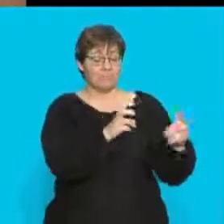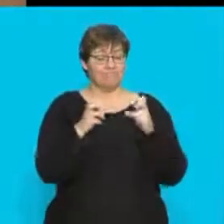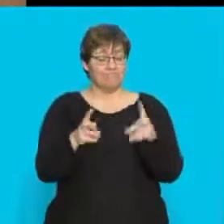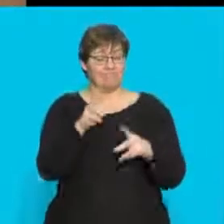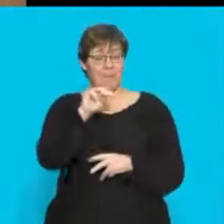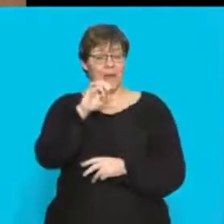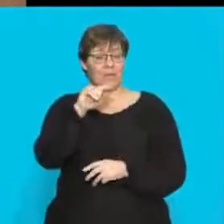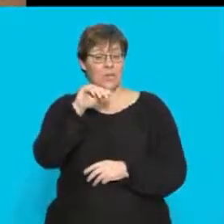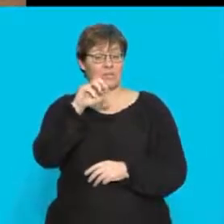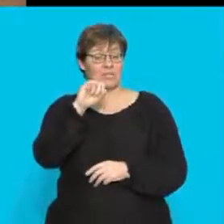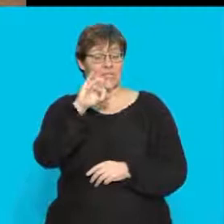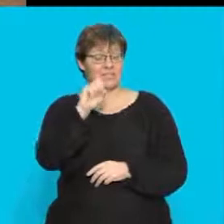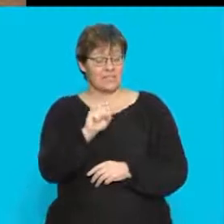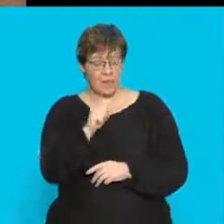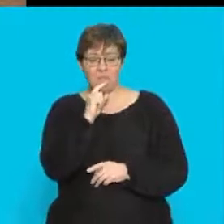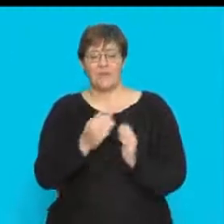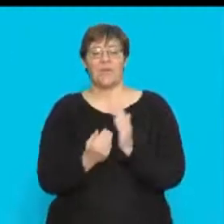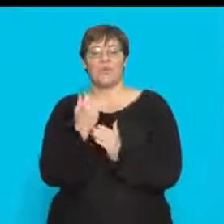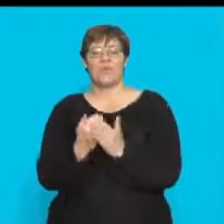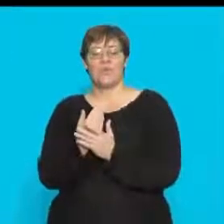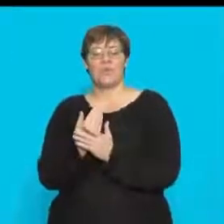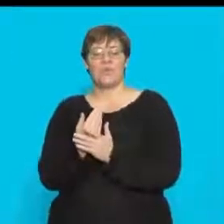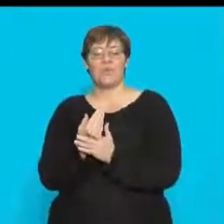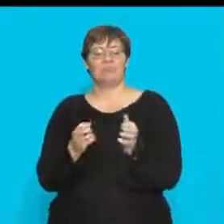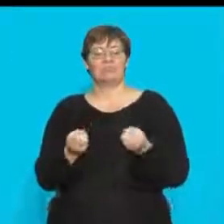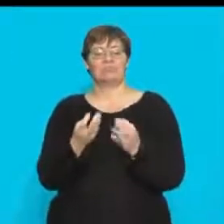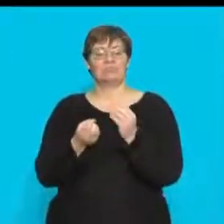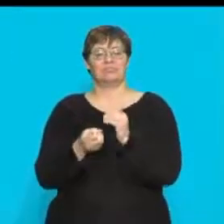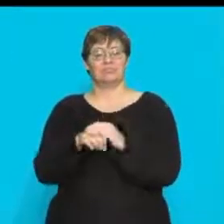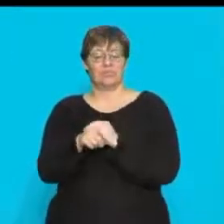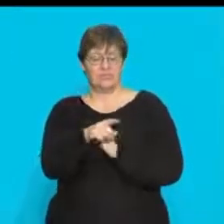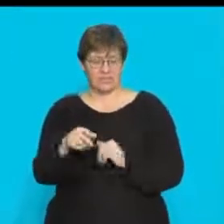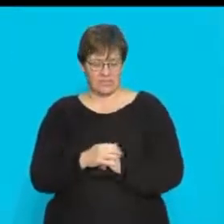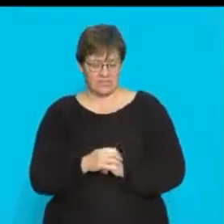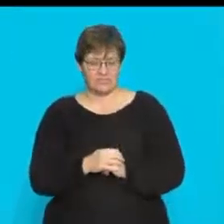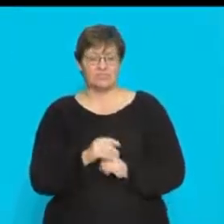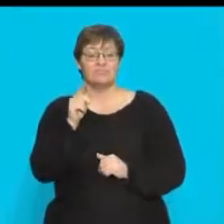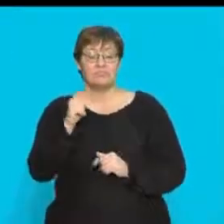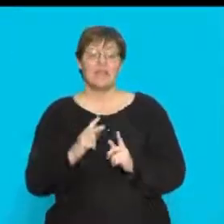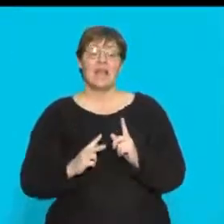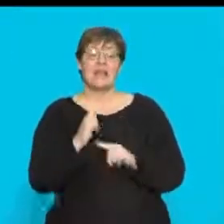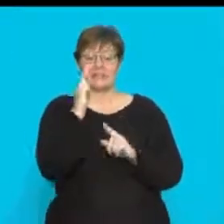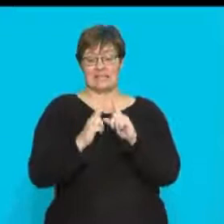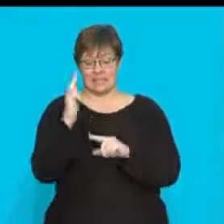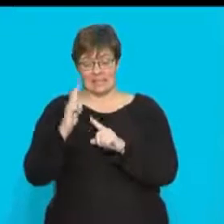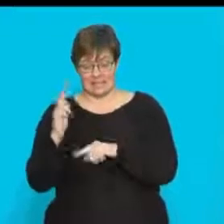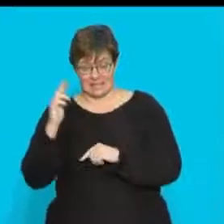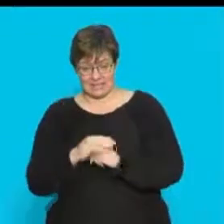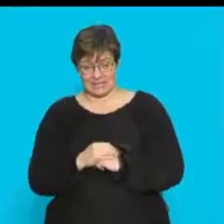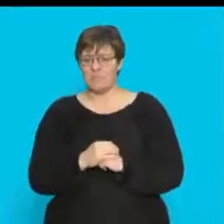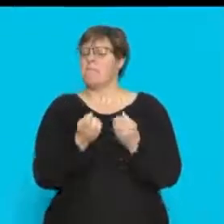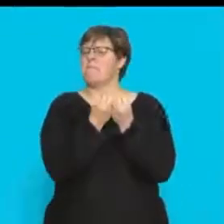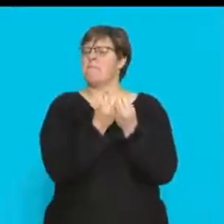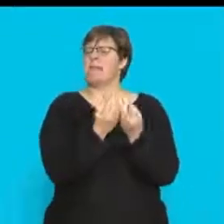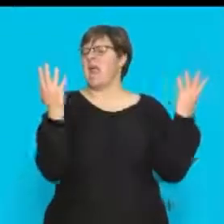mitosis, we're going to just produce new potatoes. Right, these are cuttings now. Have a look over here. I've done